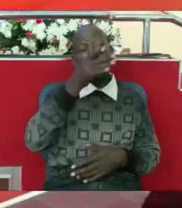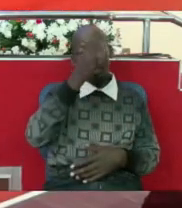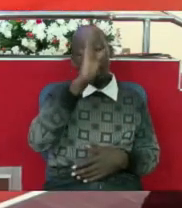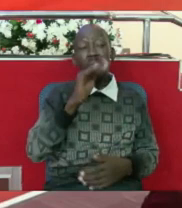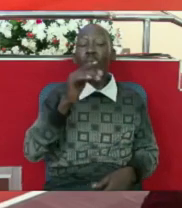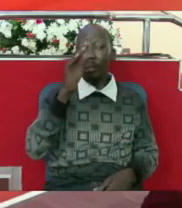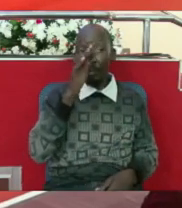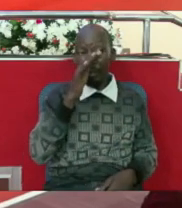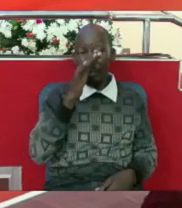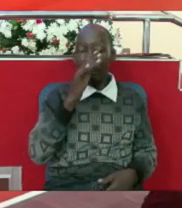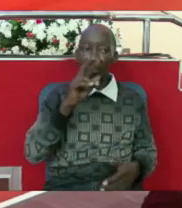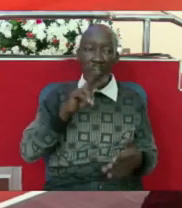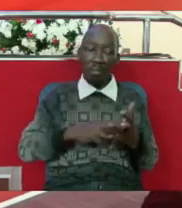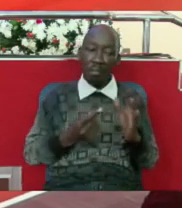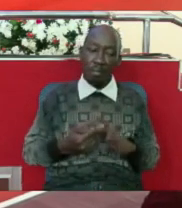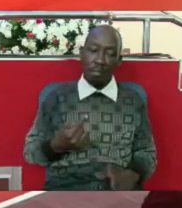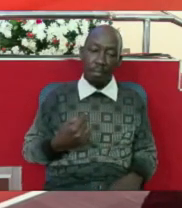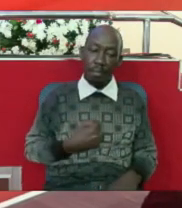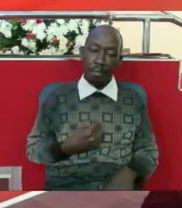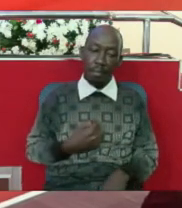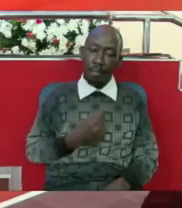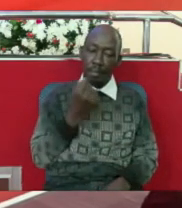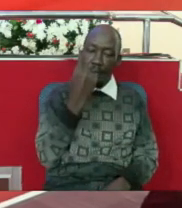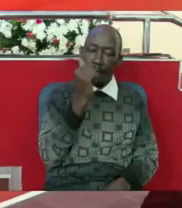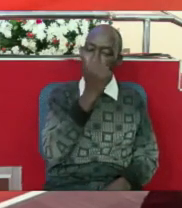anadanganya, then I've misunderstood. Basi mimi sijaelewa.